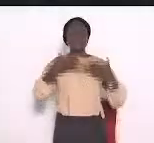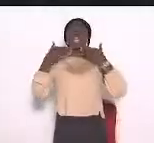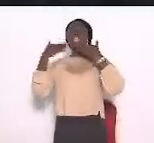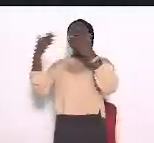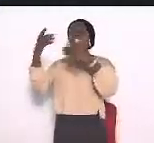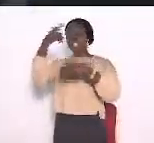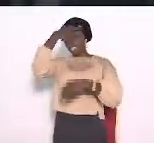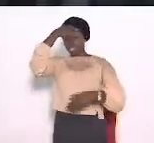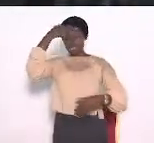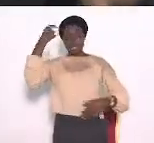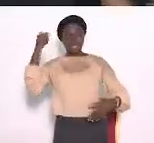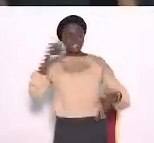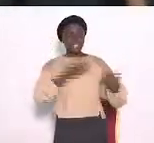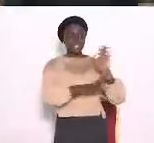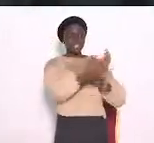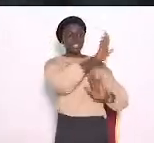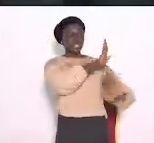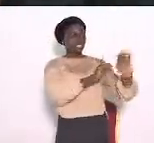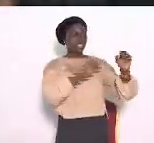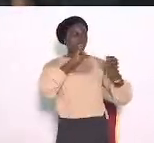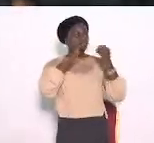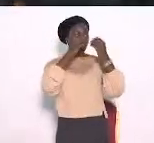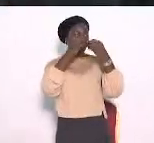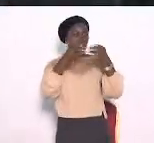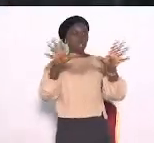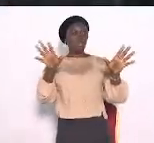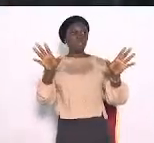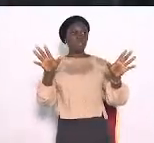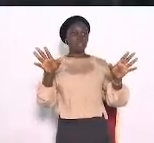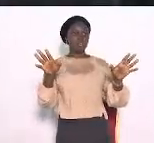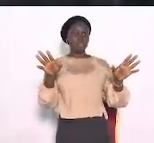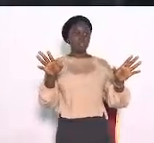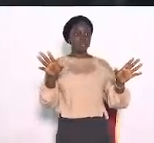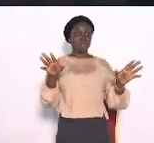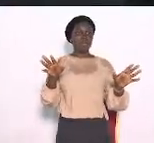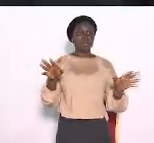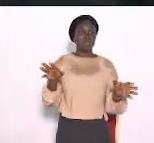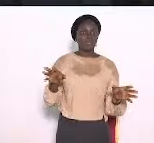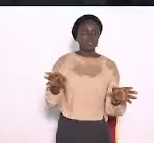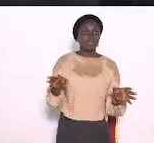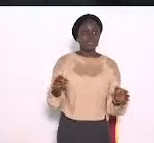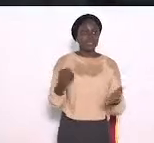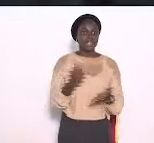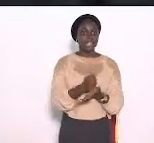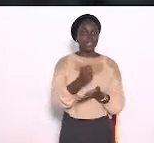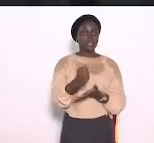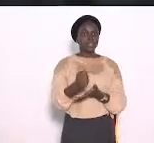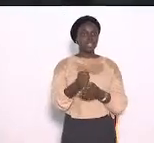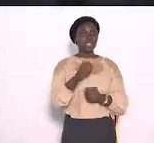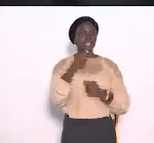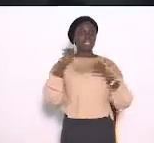the siege is over Goliath is coming down